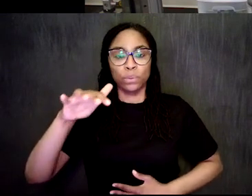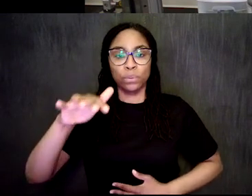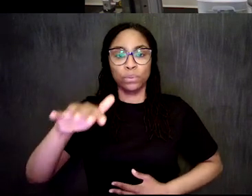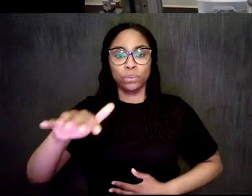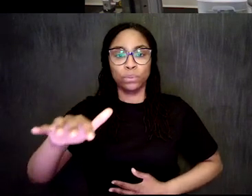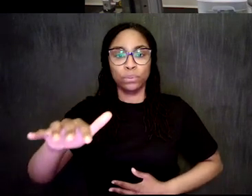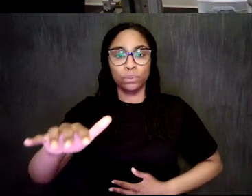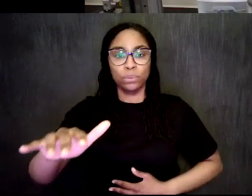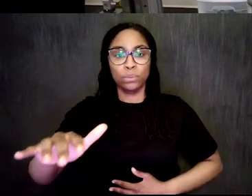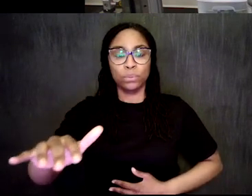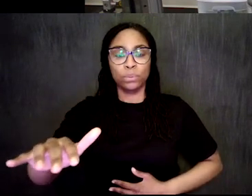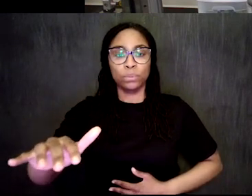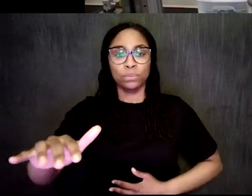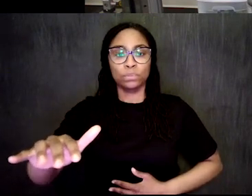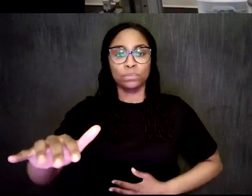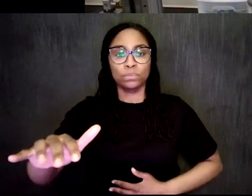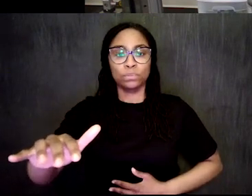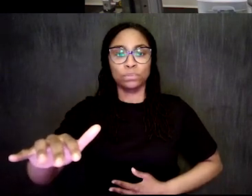Exhale.